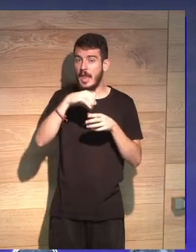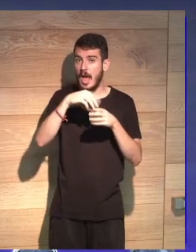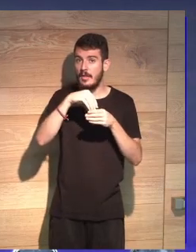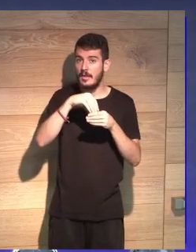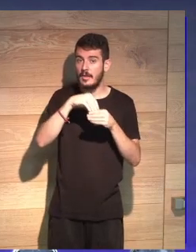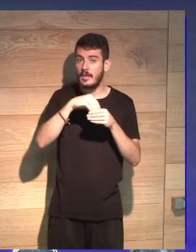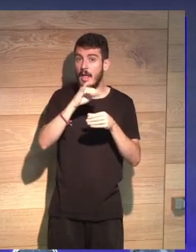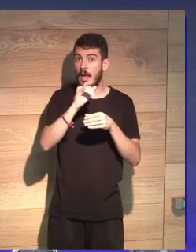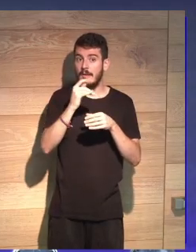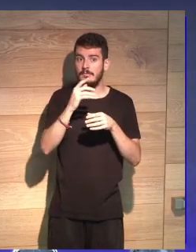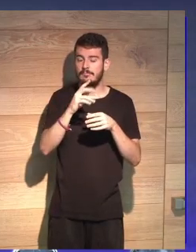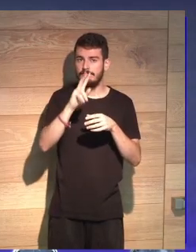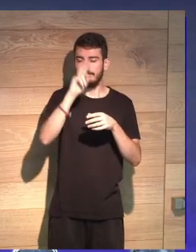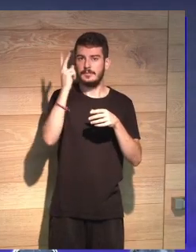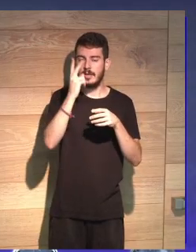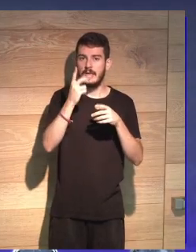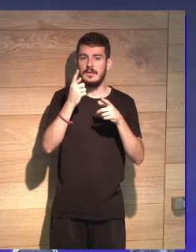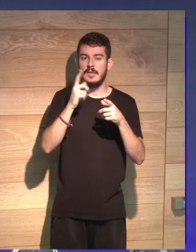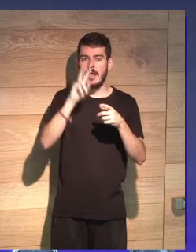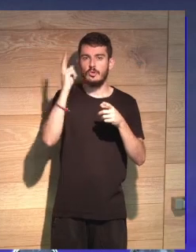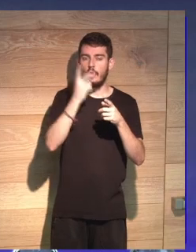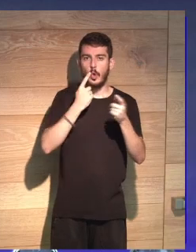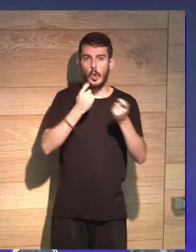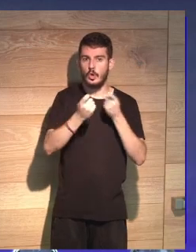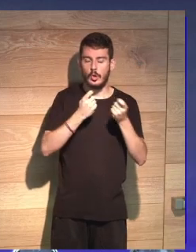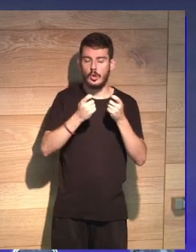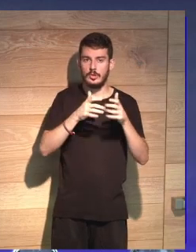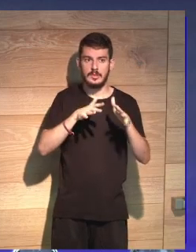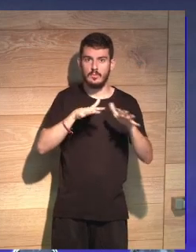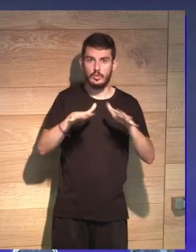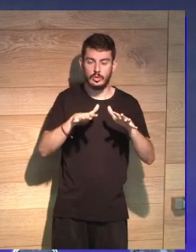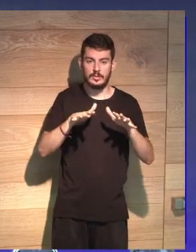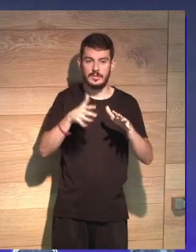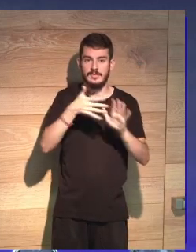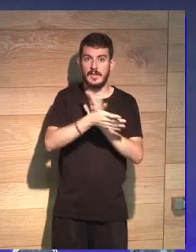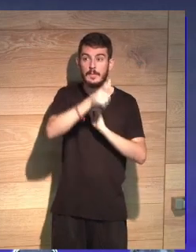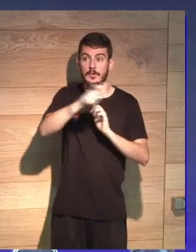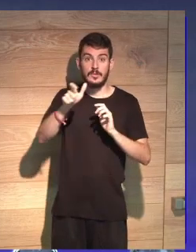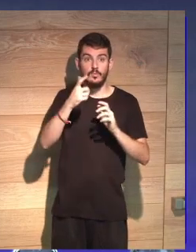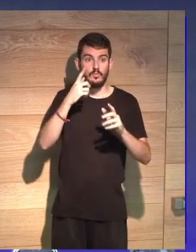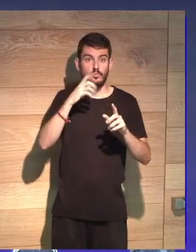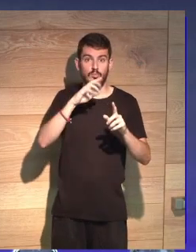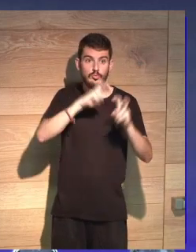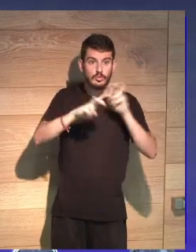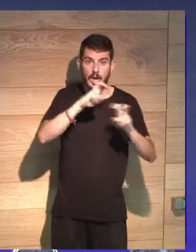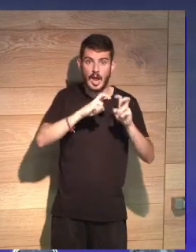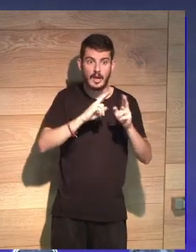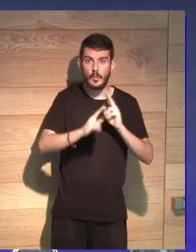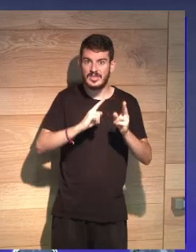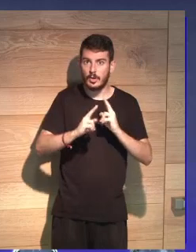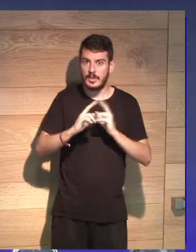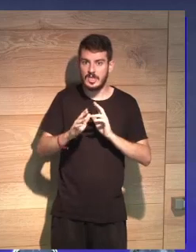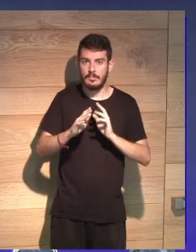that deal with the dopamine, we see a phenomenon that makes them too